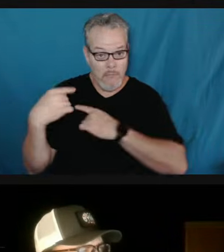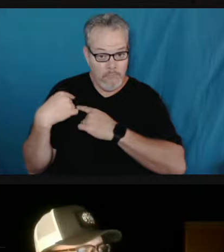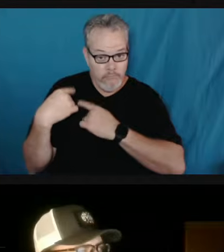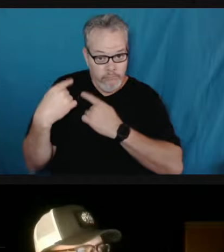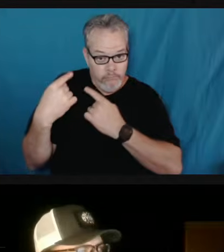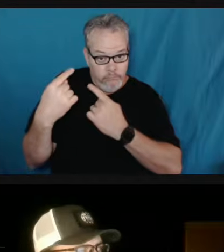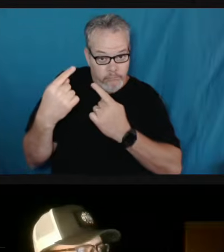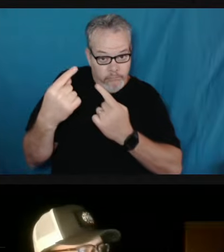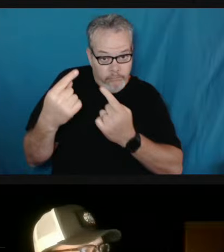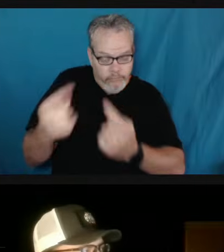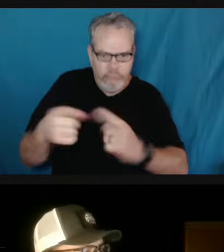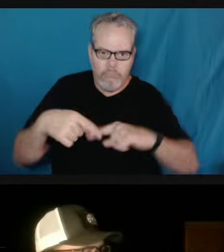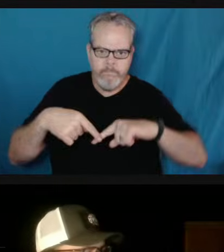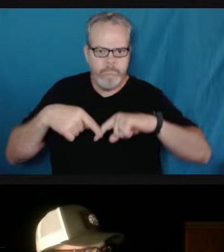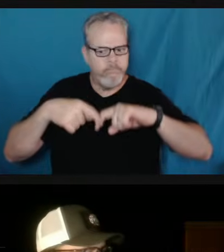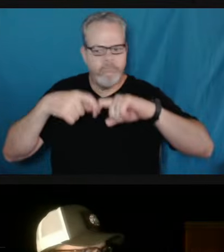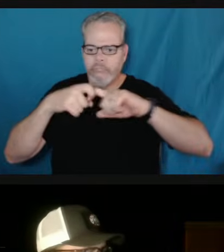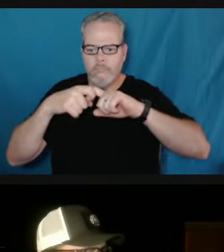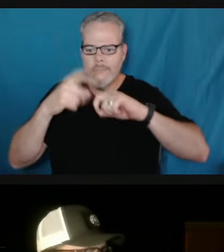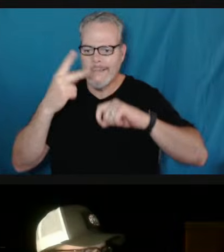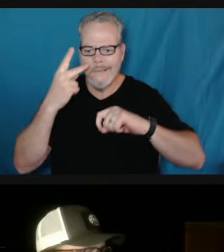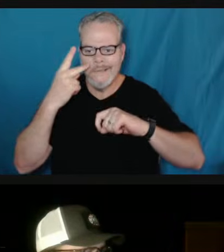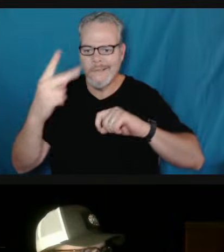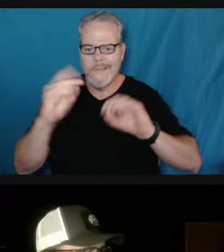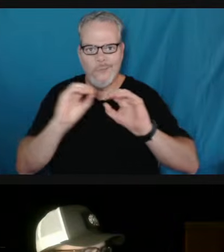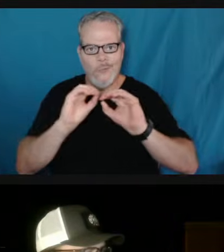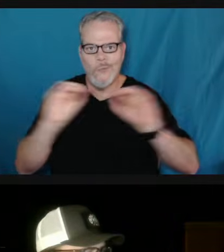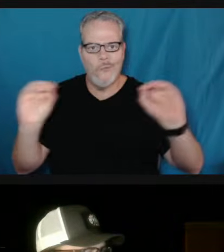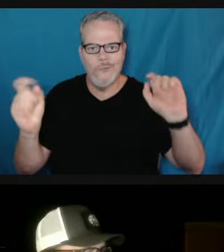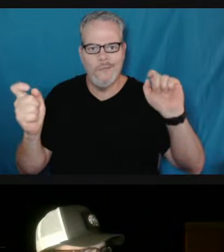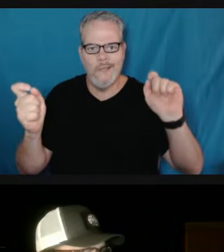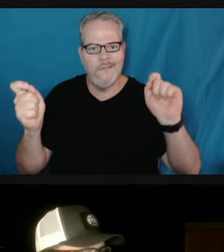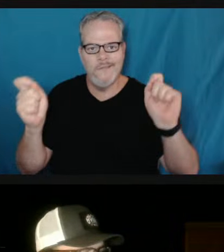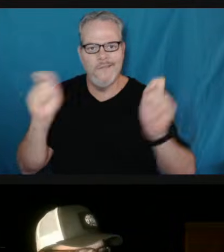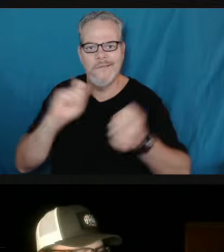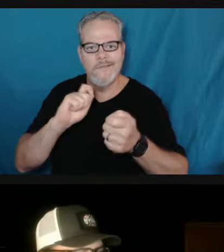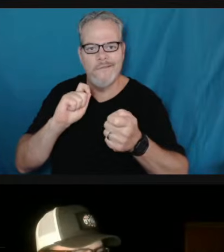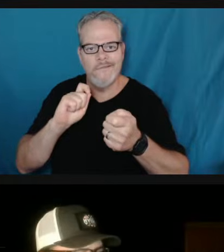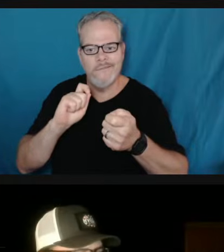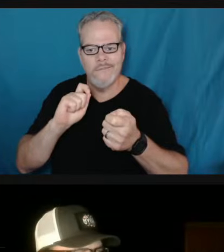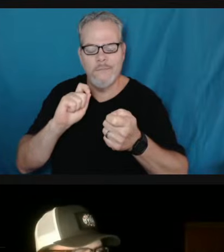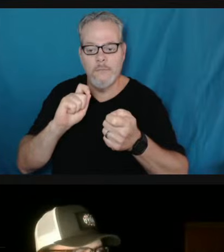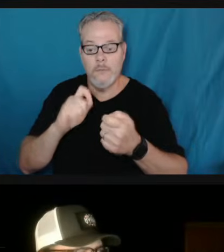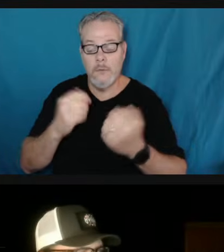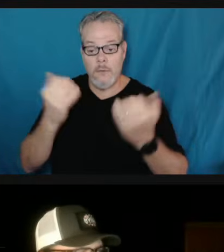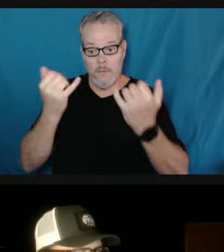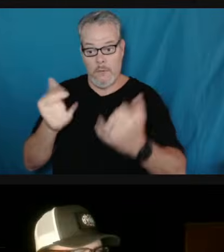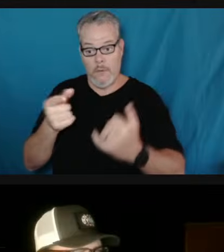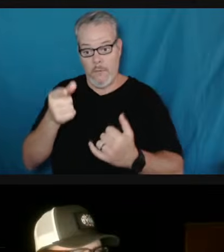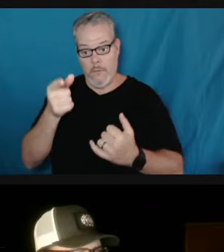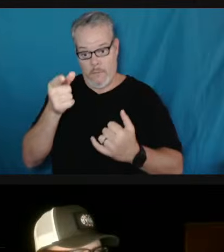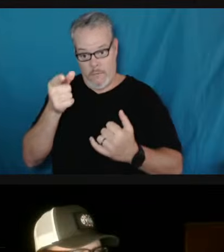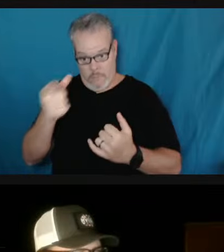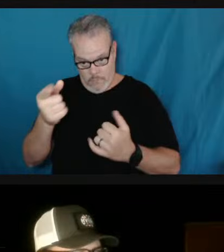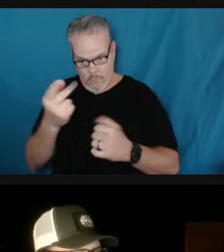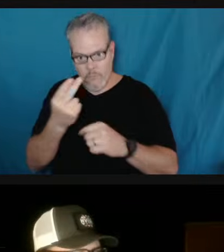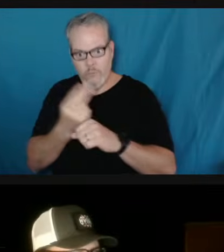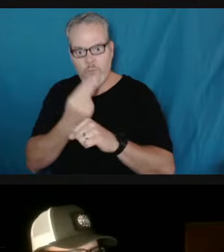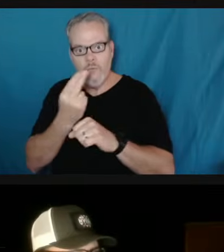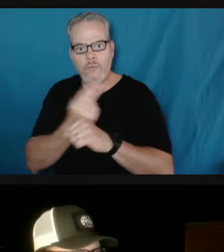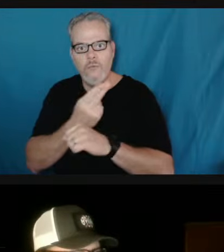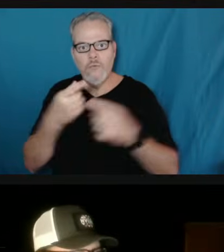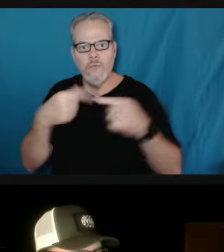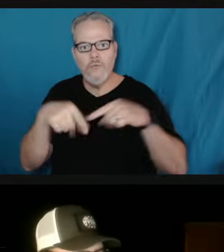moving, and we've really seen no change over the past week here. And that's evident there on the thermal camera. We can use the daytime